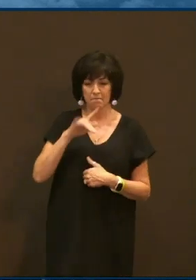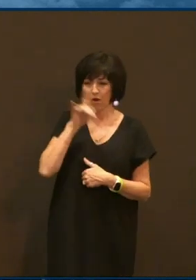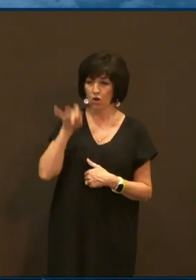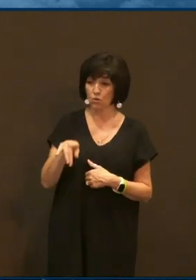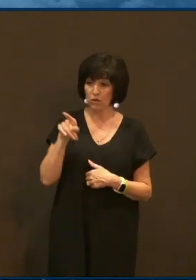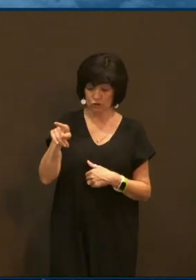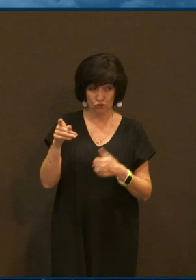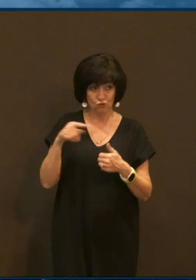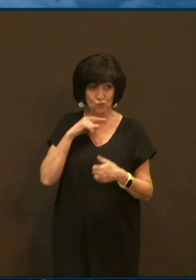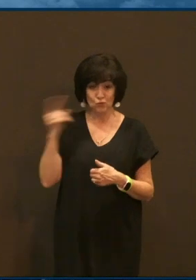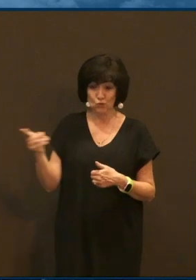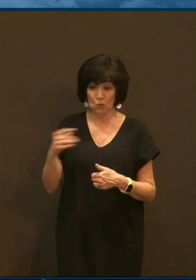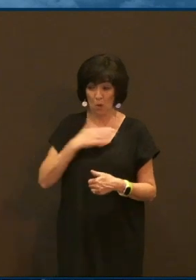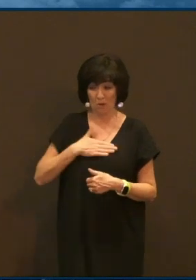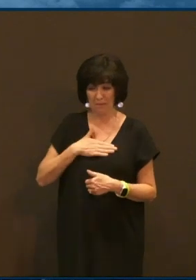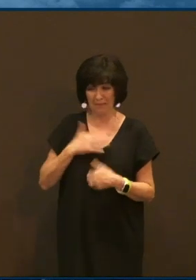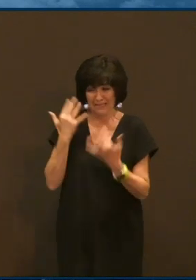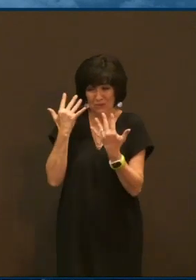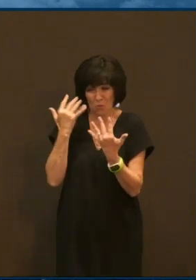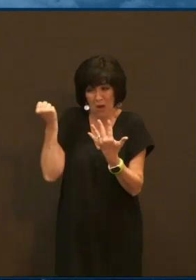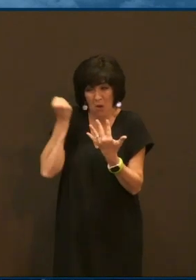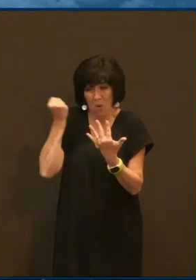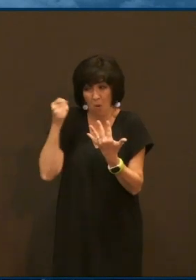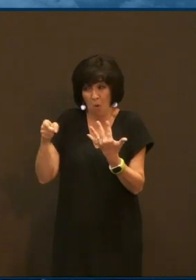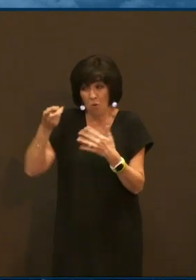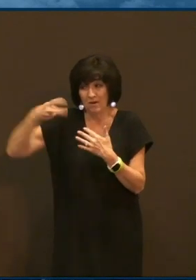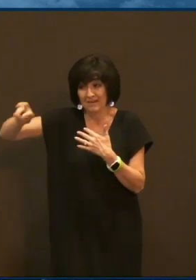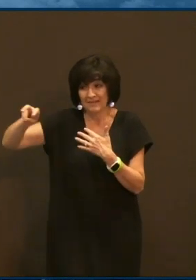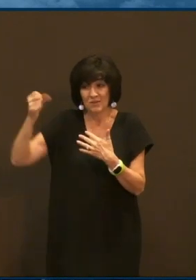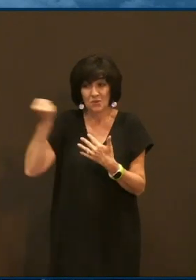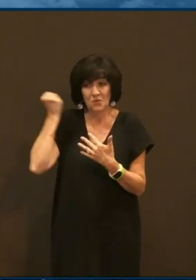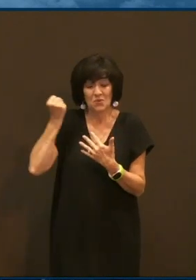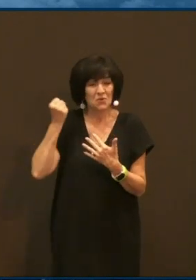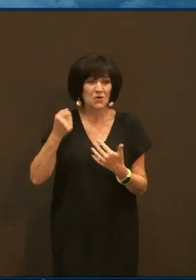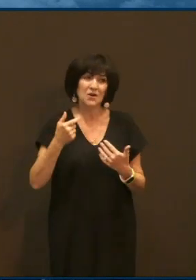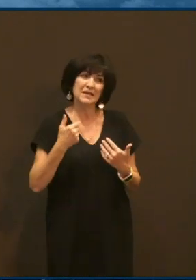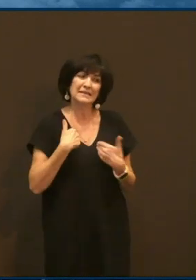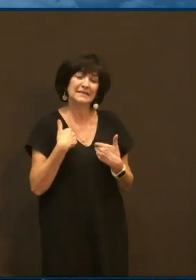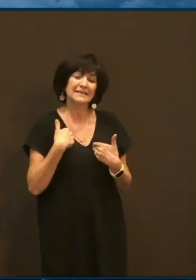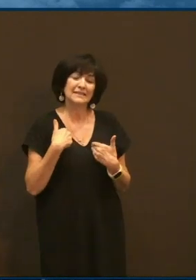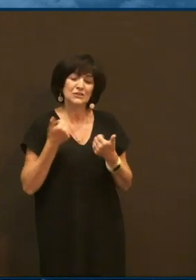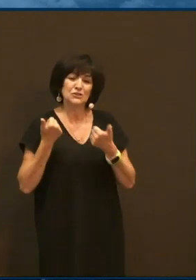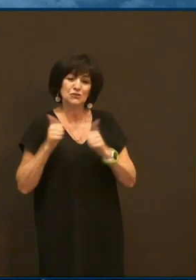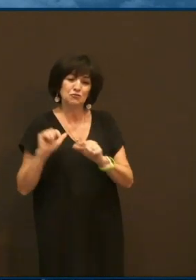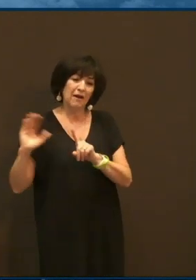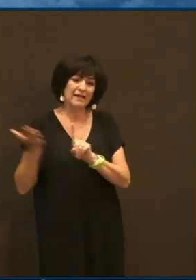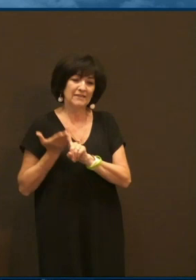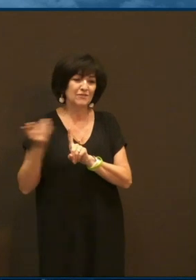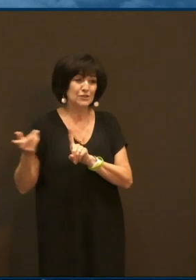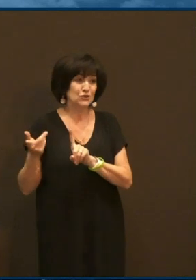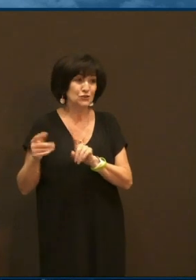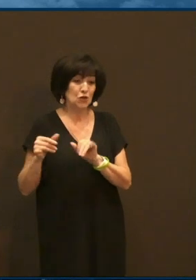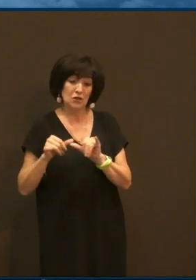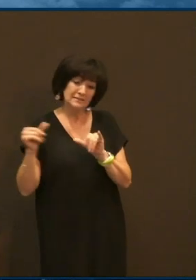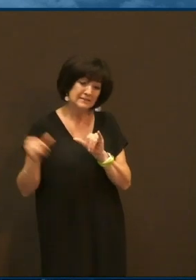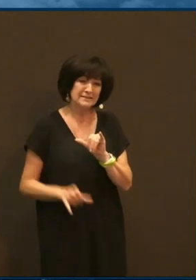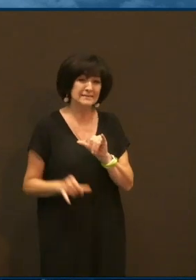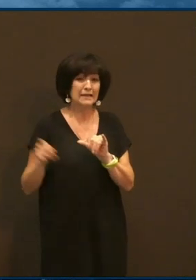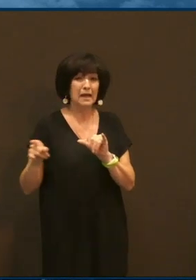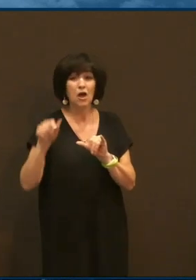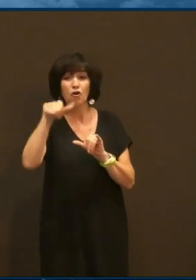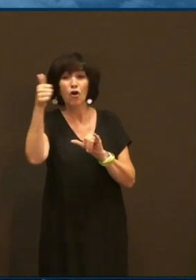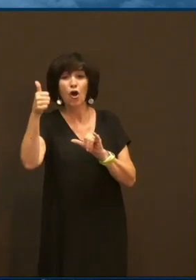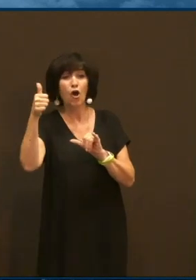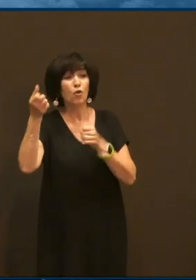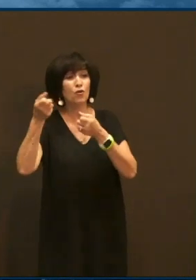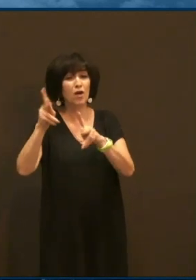delay her resignation? Yes. Well, I tried to talk her into staying indefinitely, but